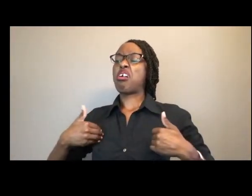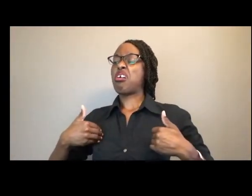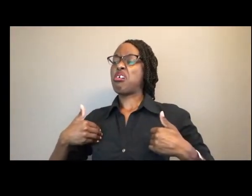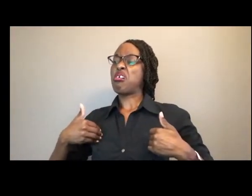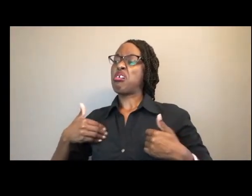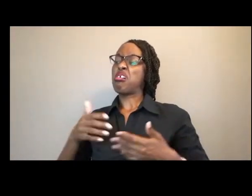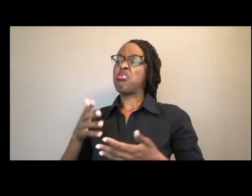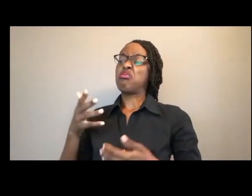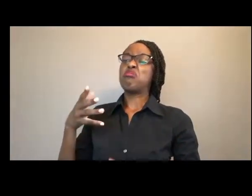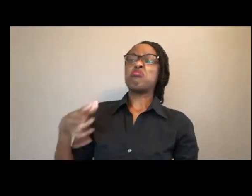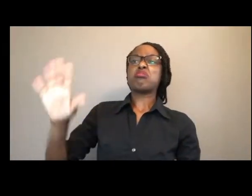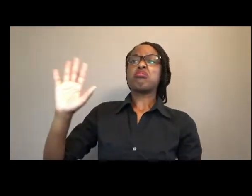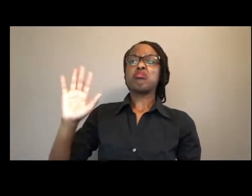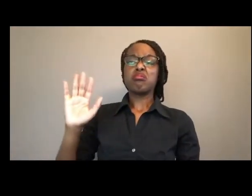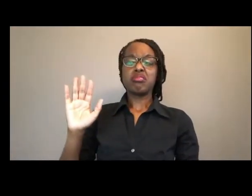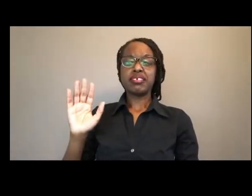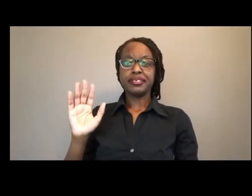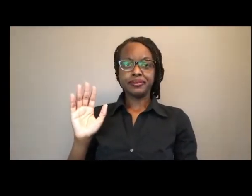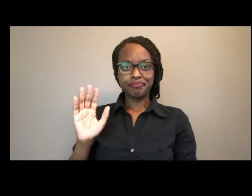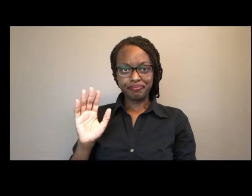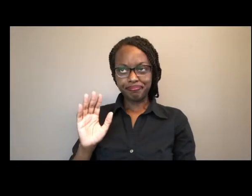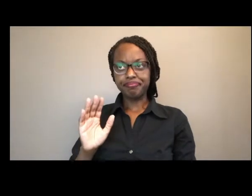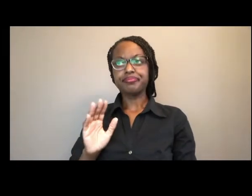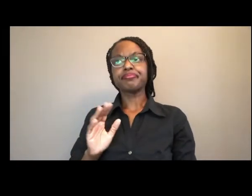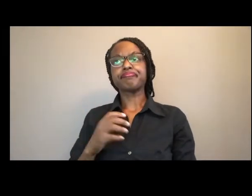It was horrible.